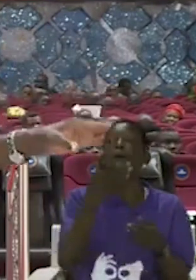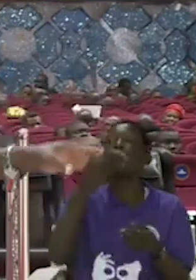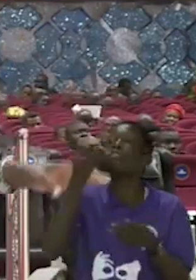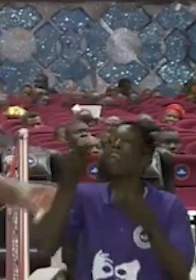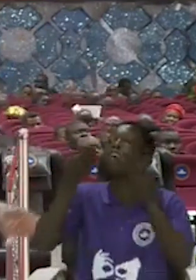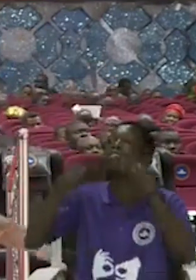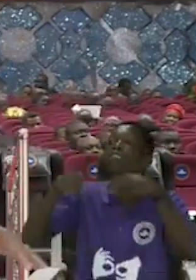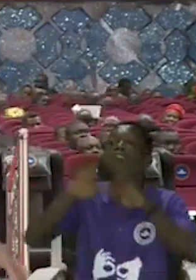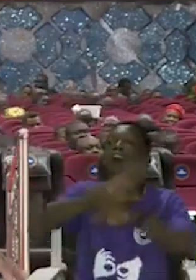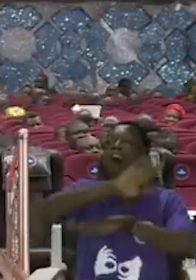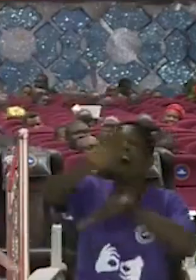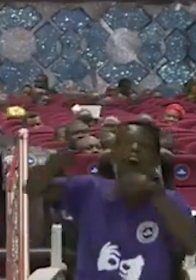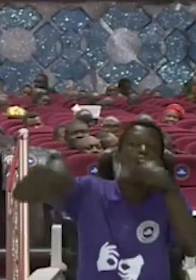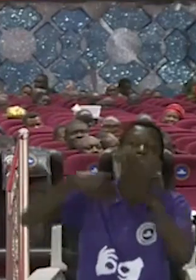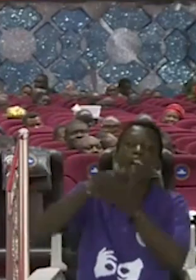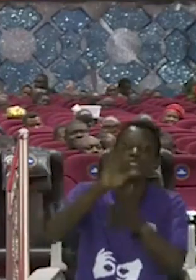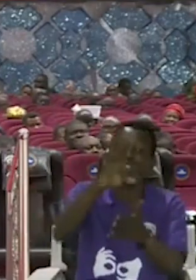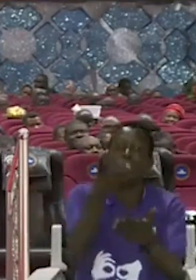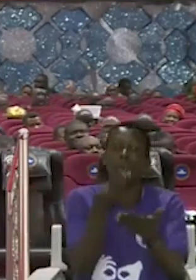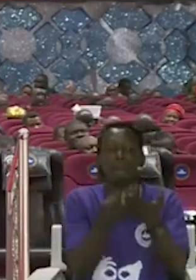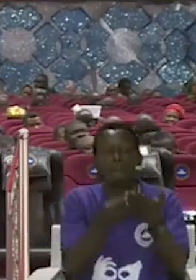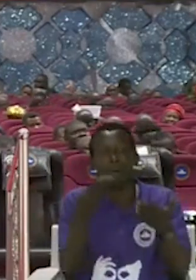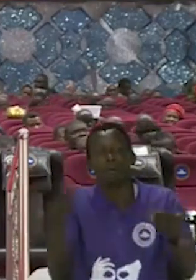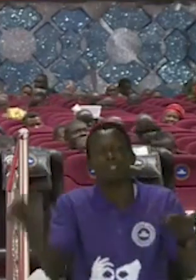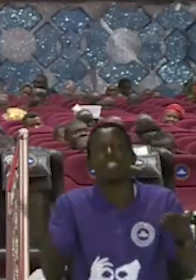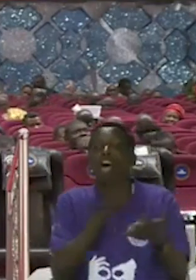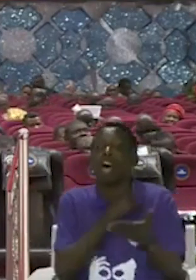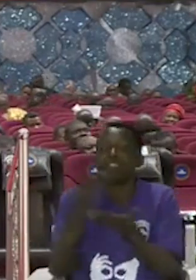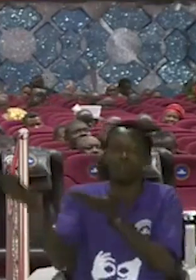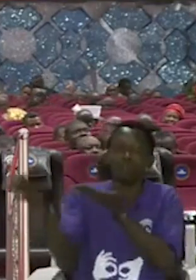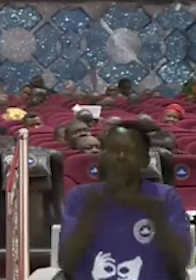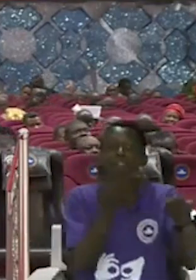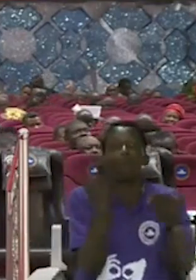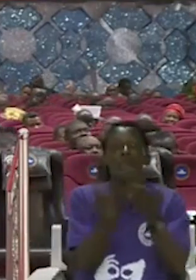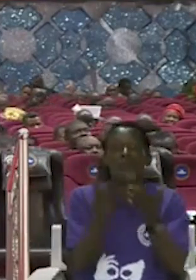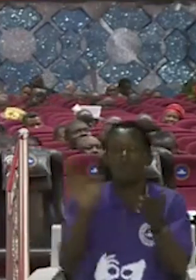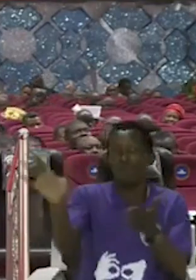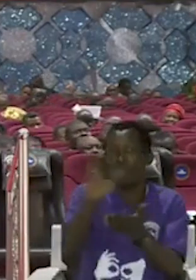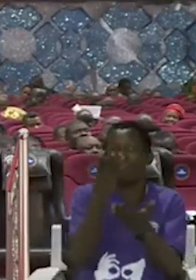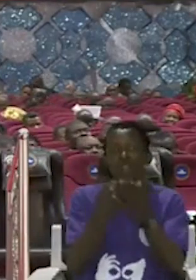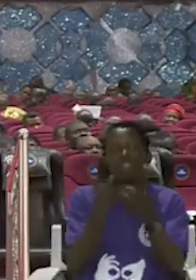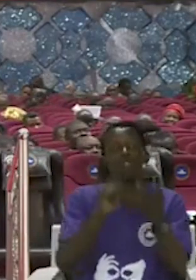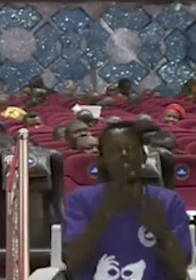you have and bring the money to Daddy Gio.